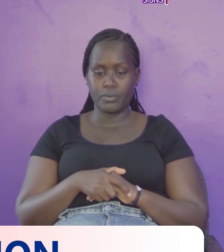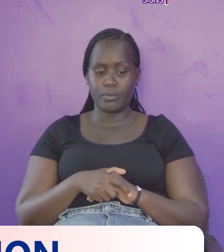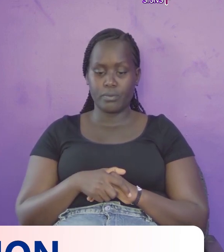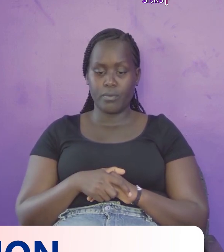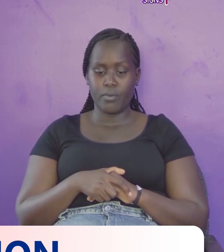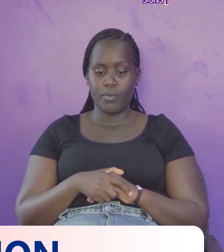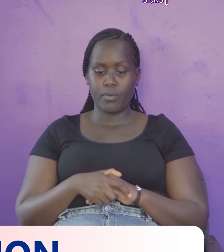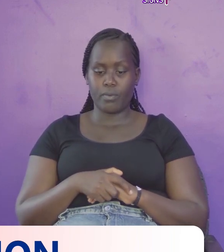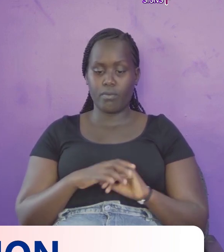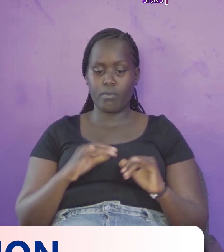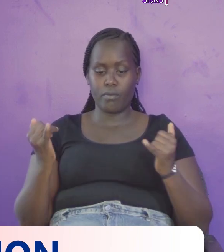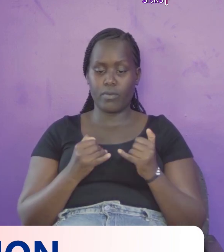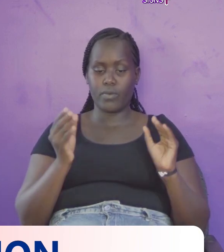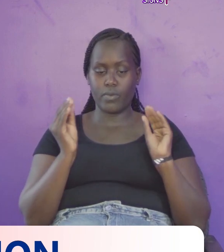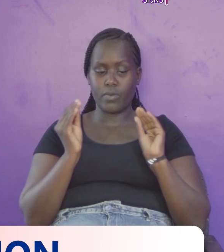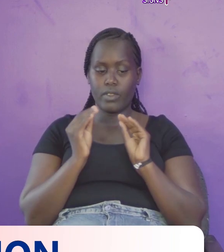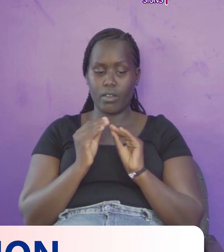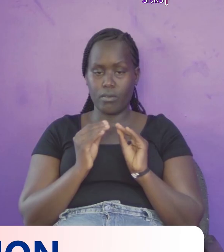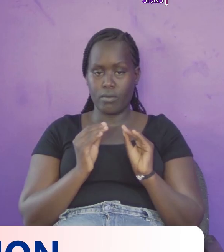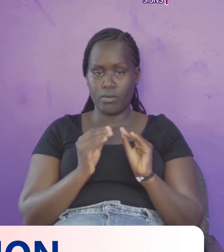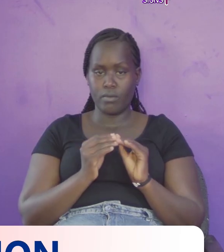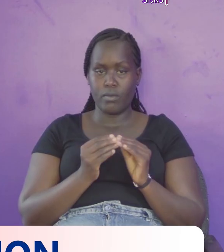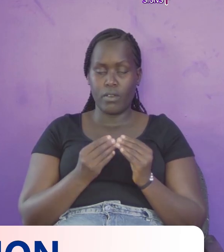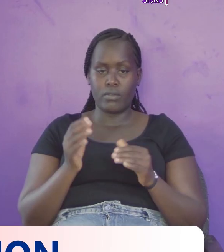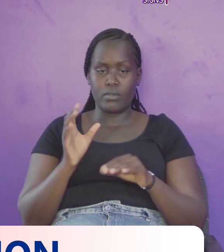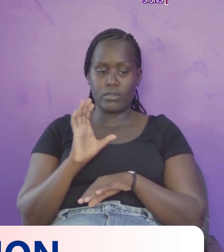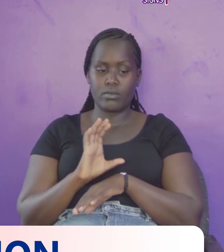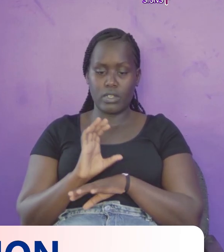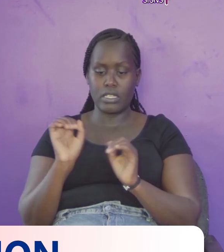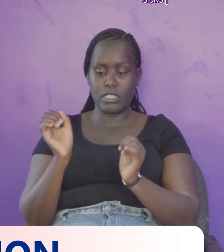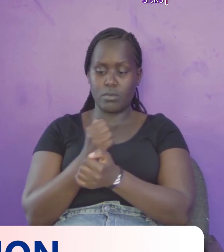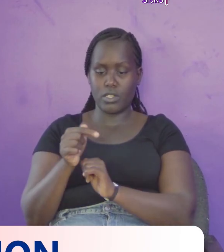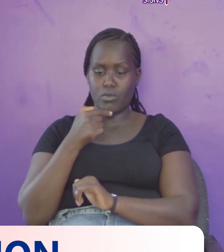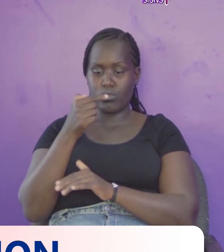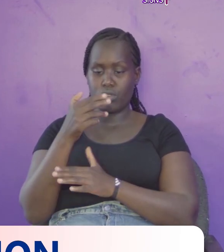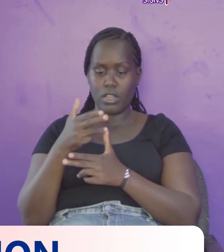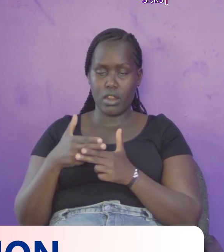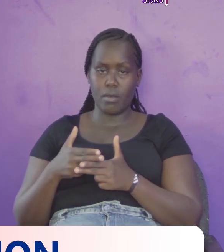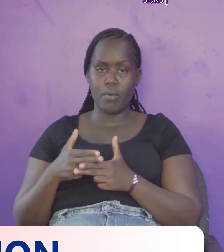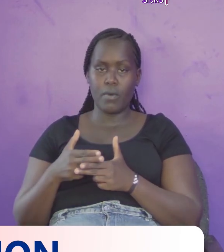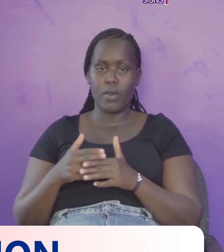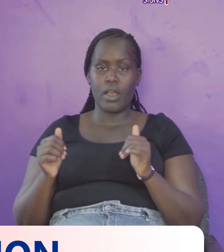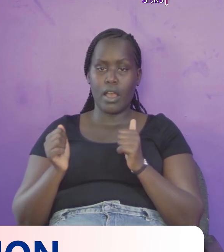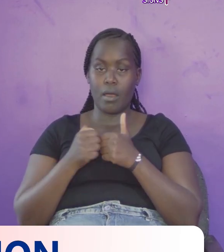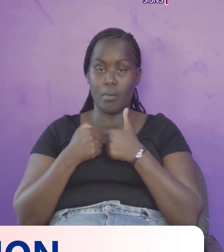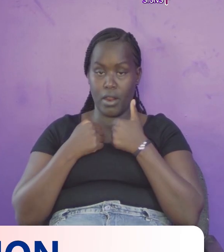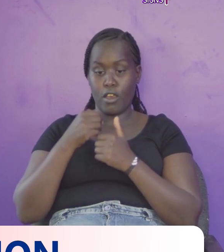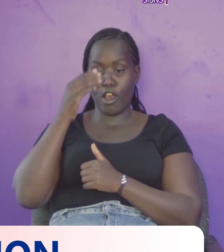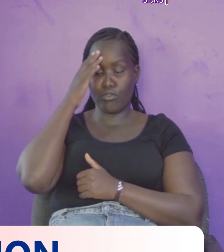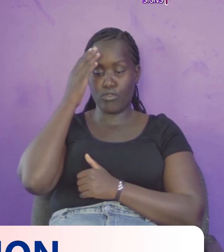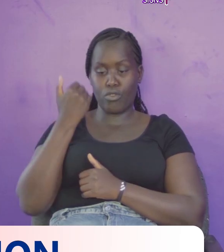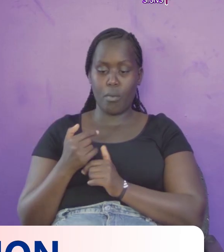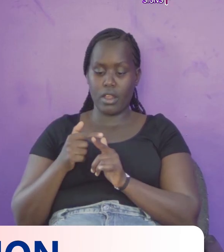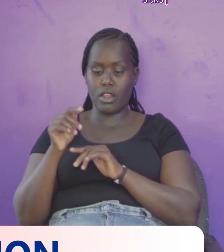for a meeting by a church, a mainstream church. I can't mention it, but it was a mainstream church. They happened to know me. And they